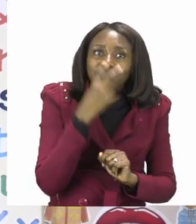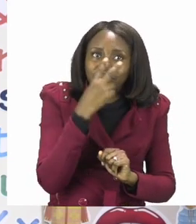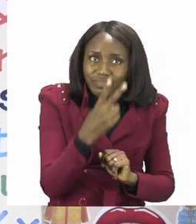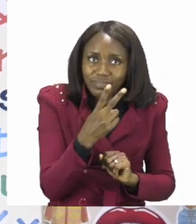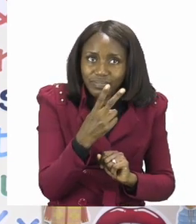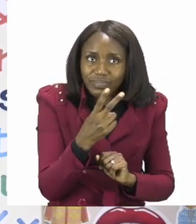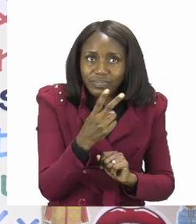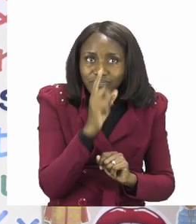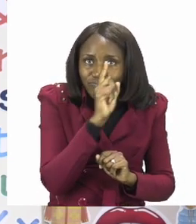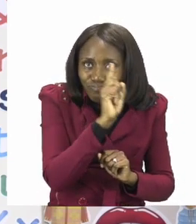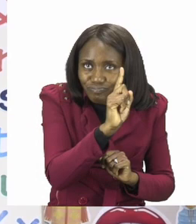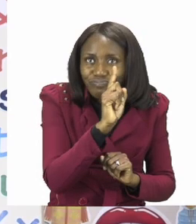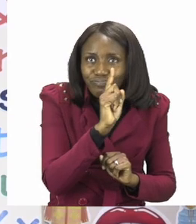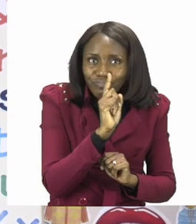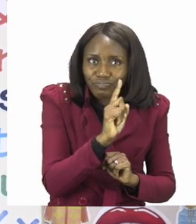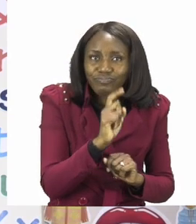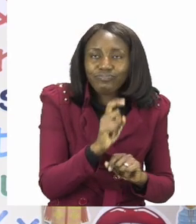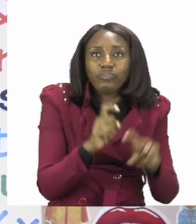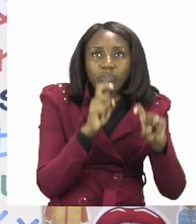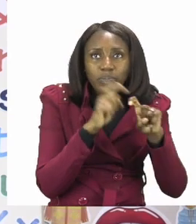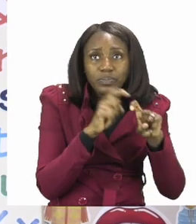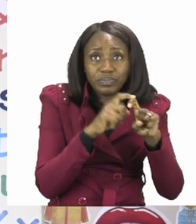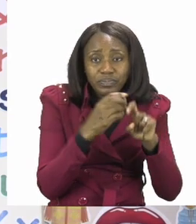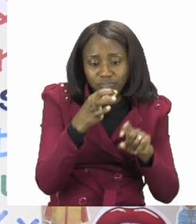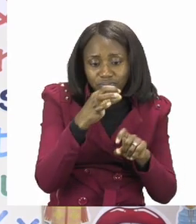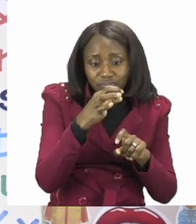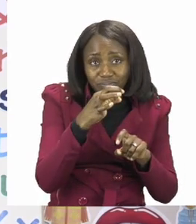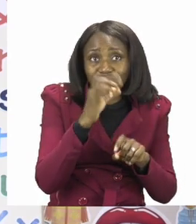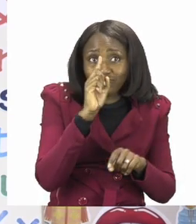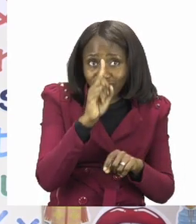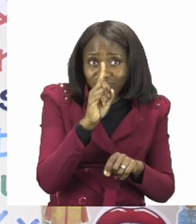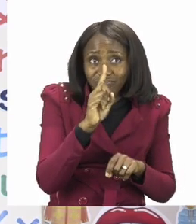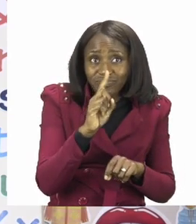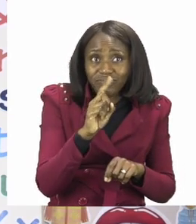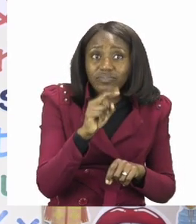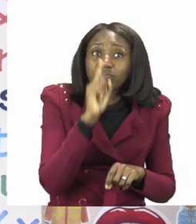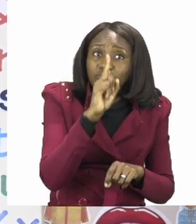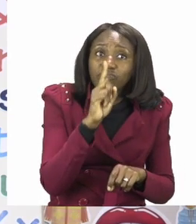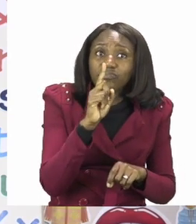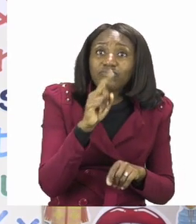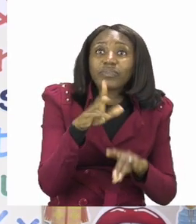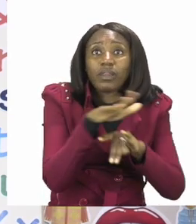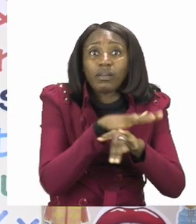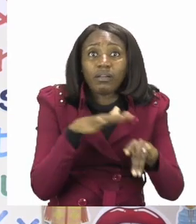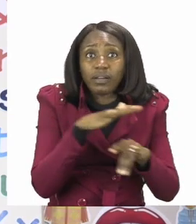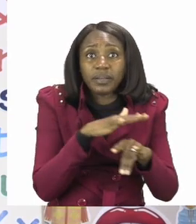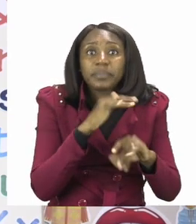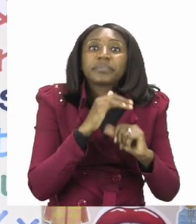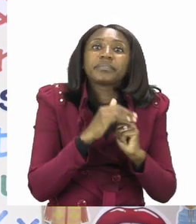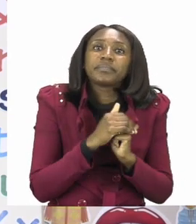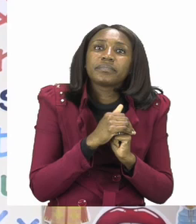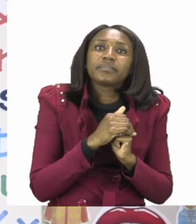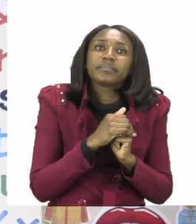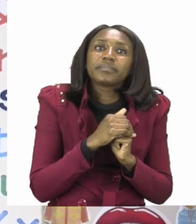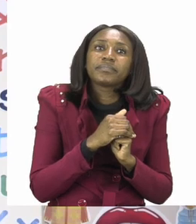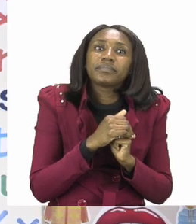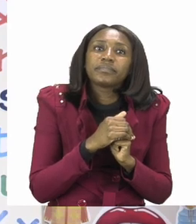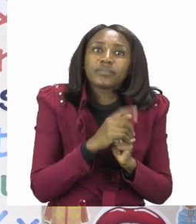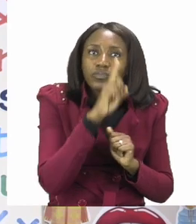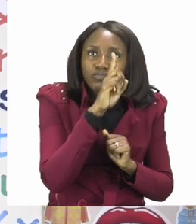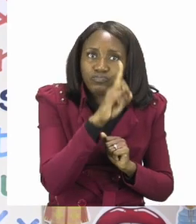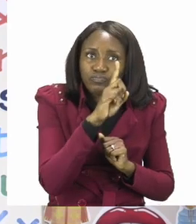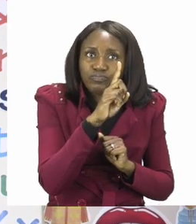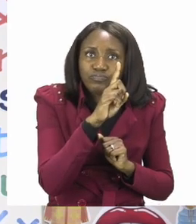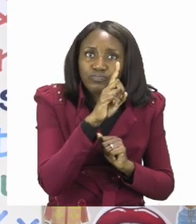is one coin, and then we have one animal. So we have a